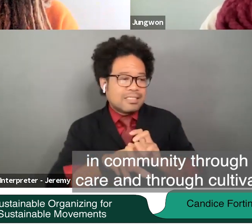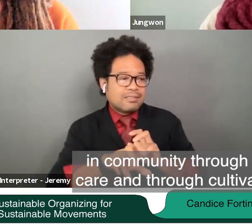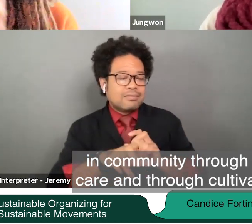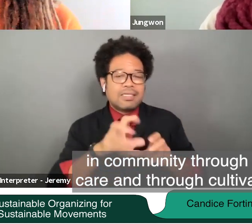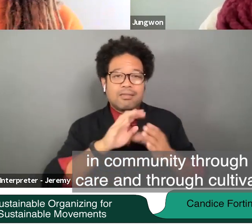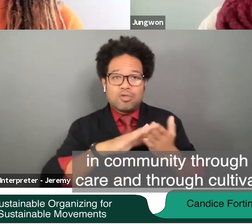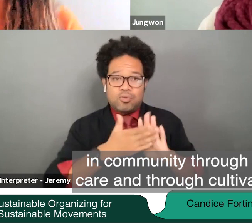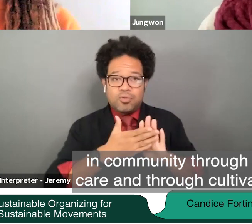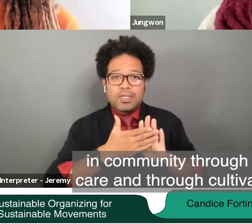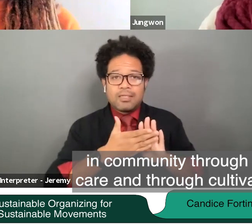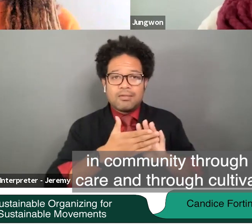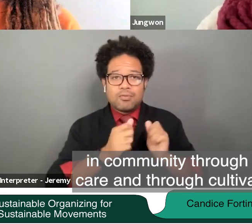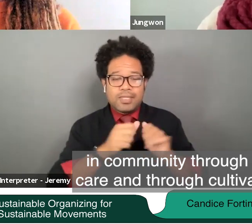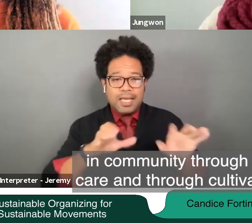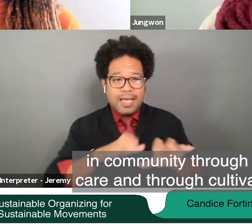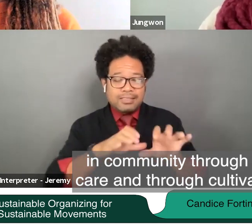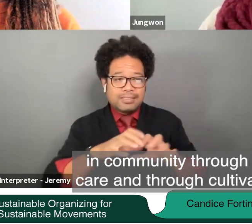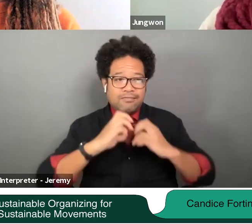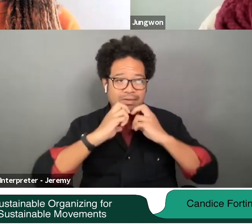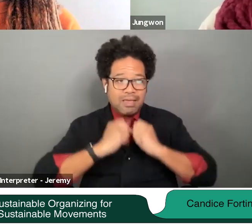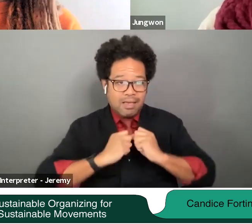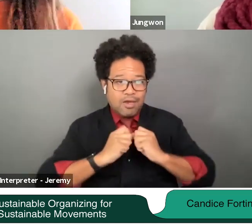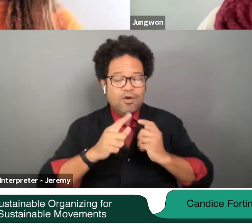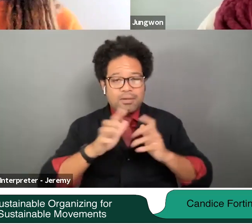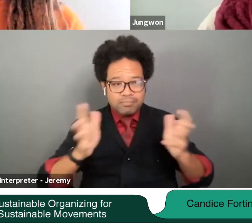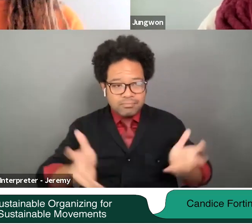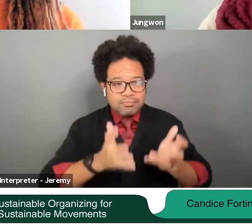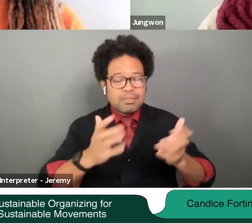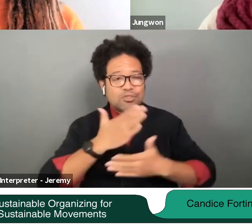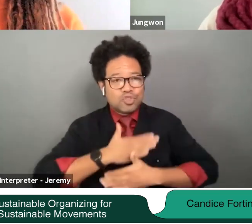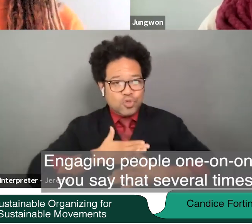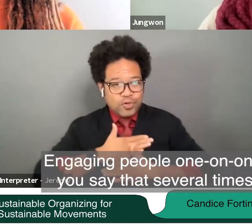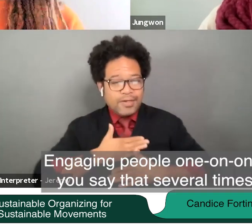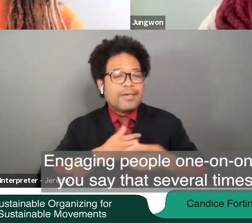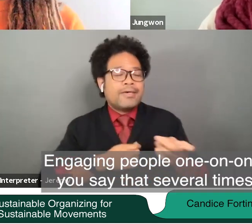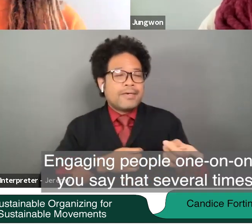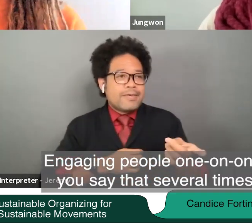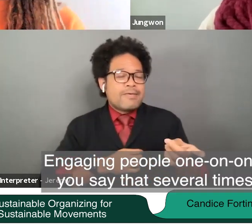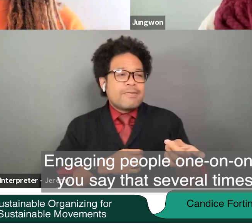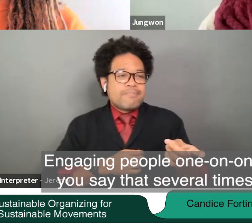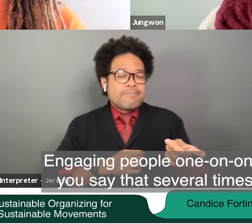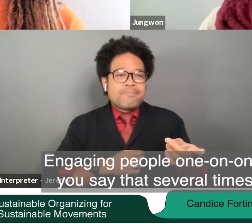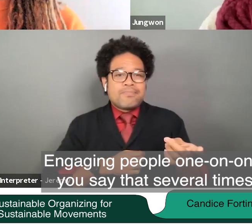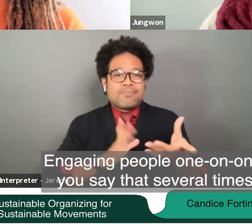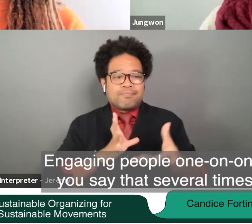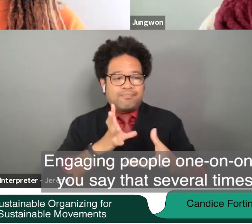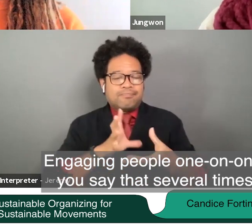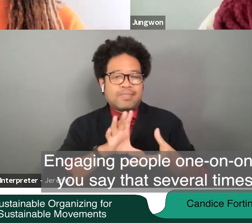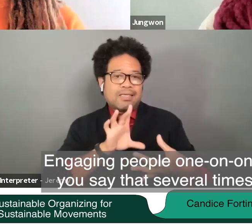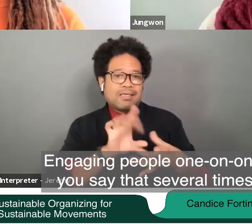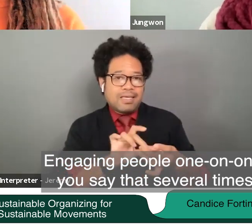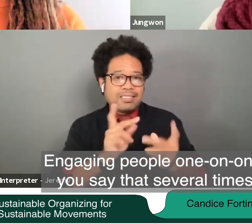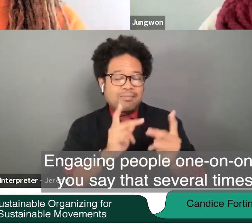care and through cultivating joy, um, engaging people one-on-one. I've heard you